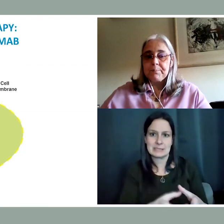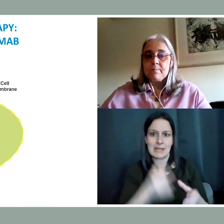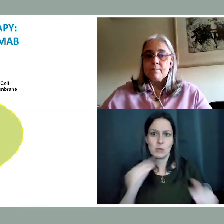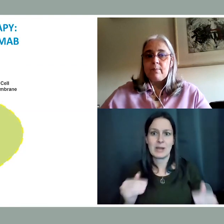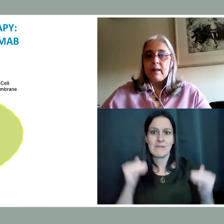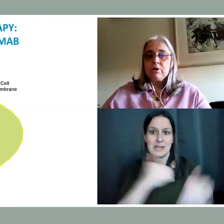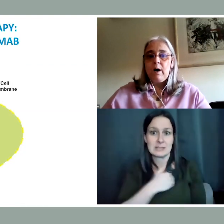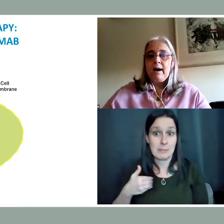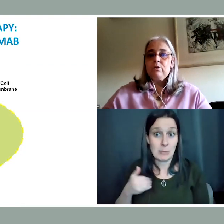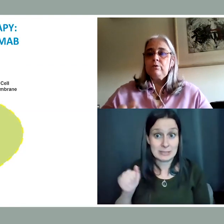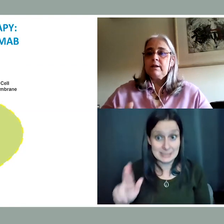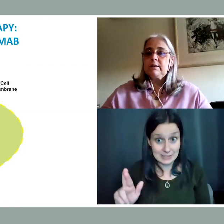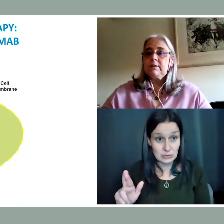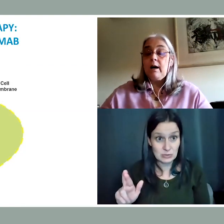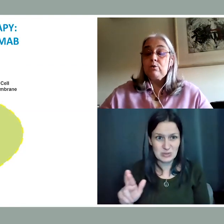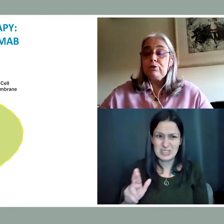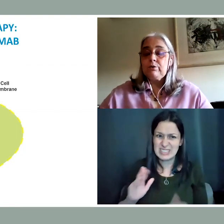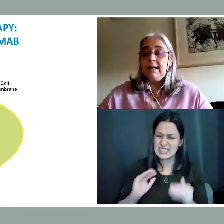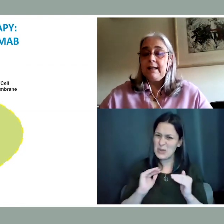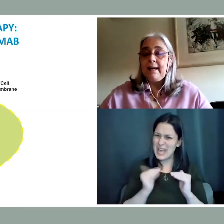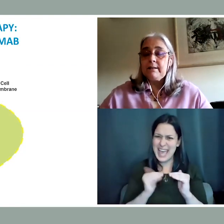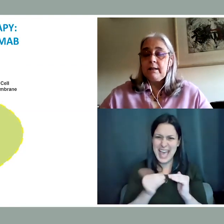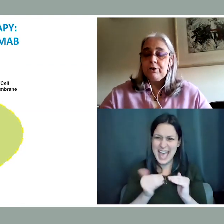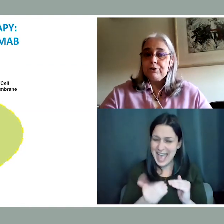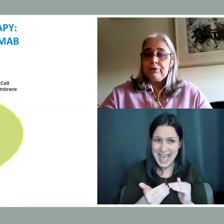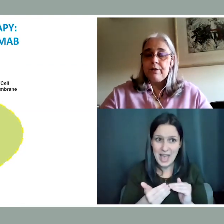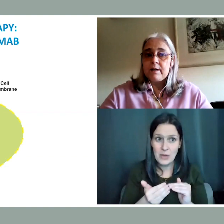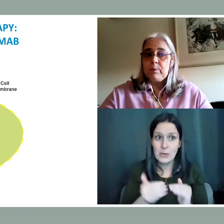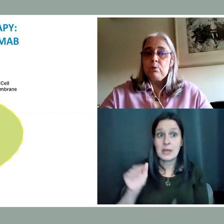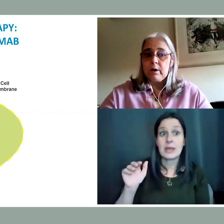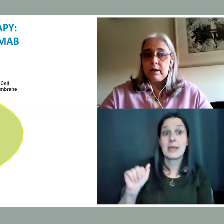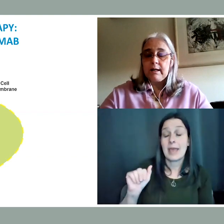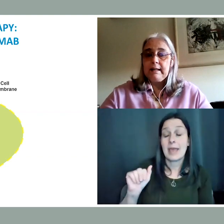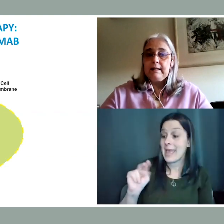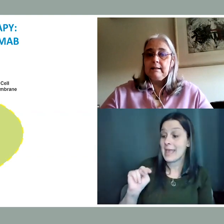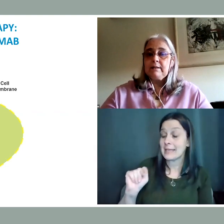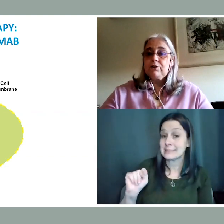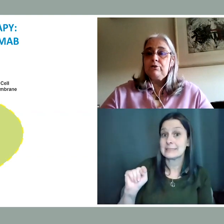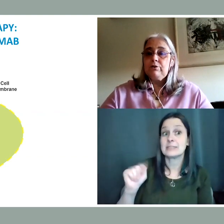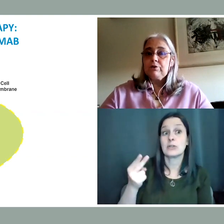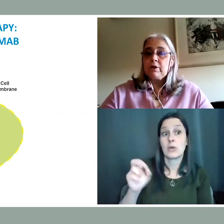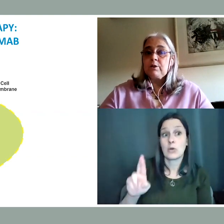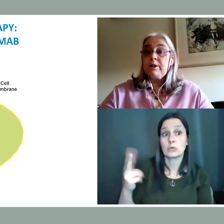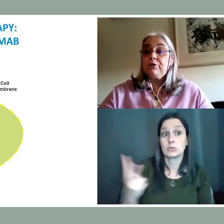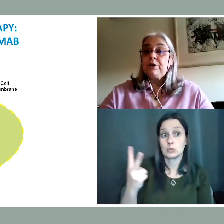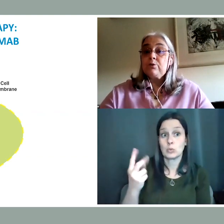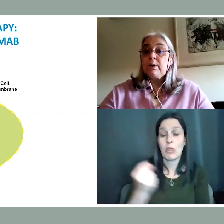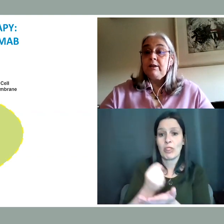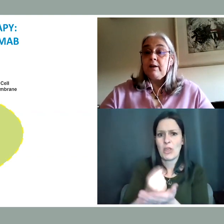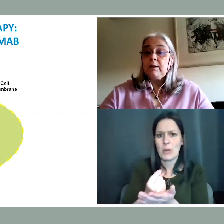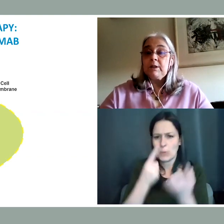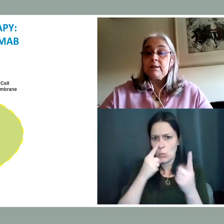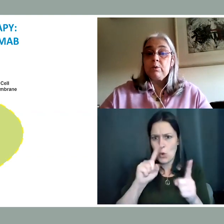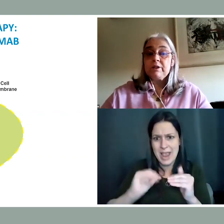cancer. So how do the anti-HER2 therapy work? Let's start with the first